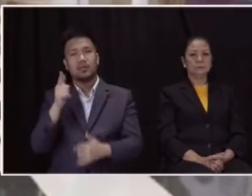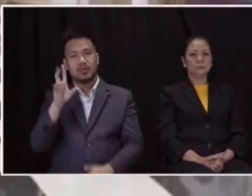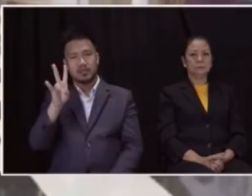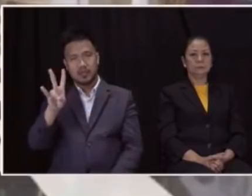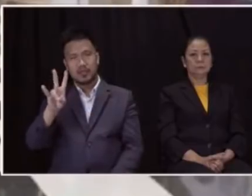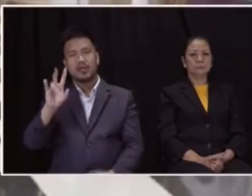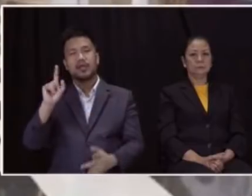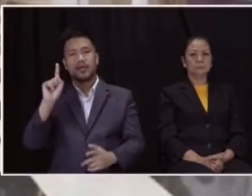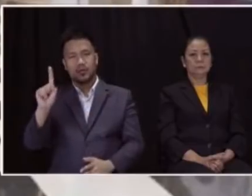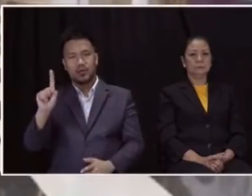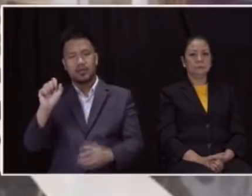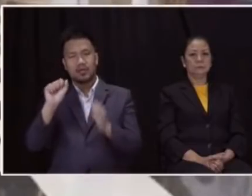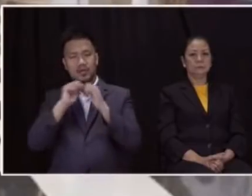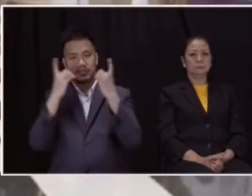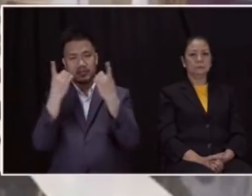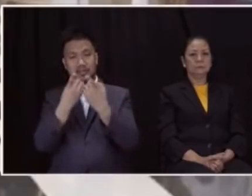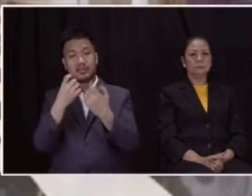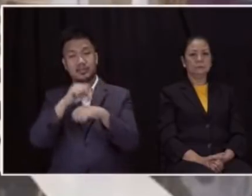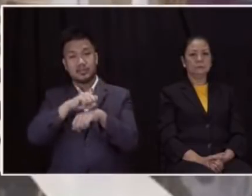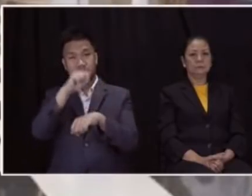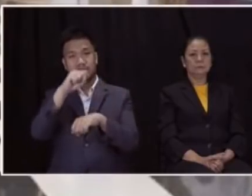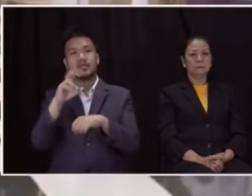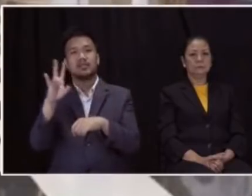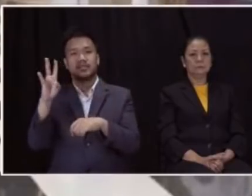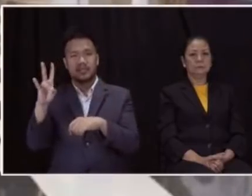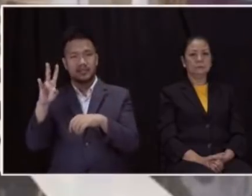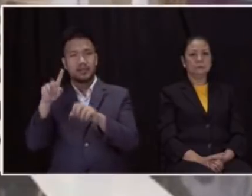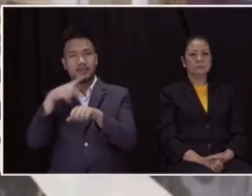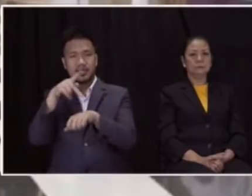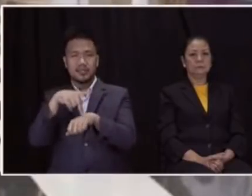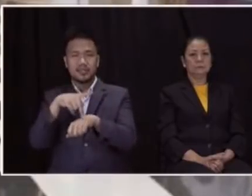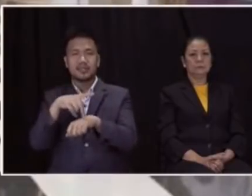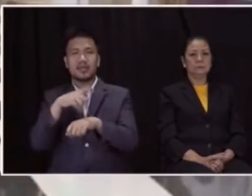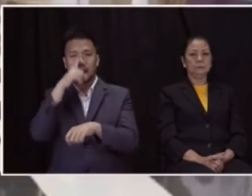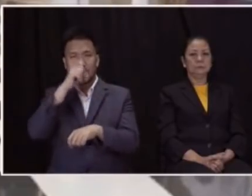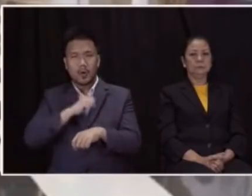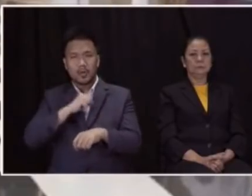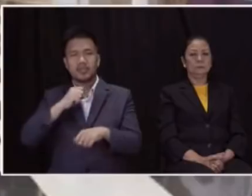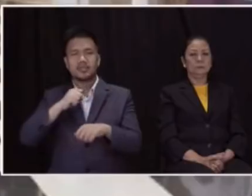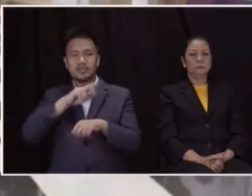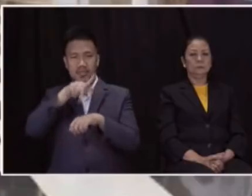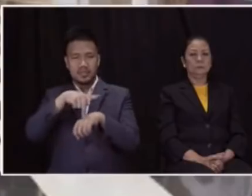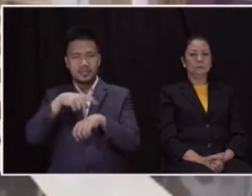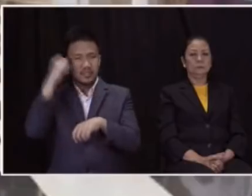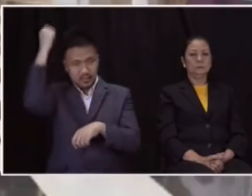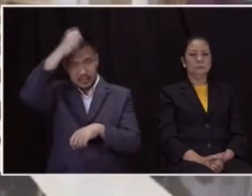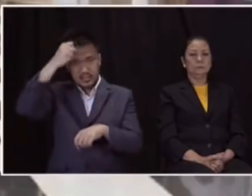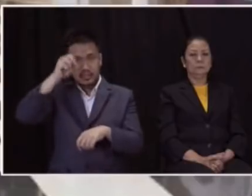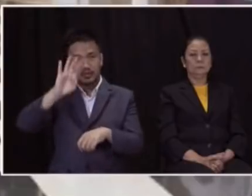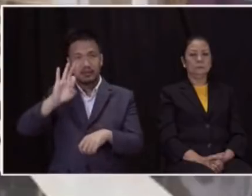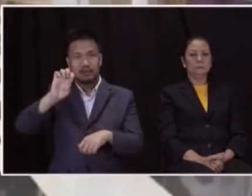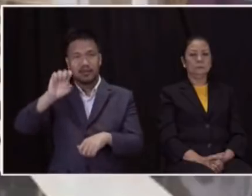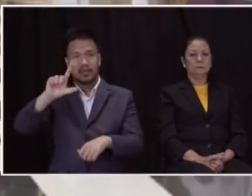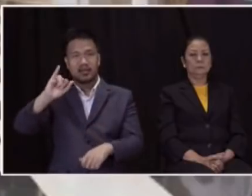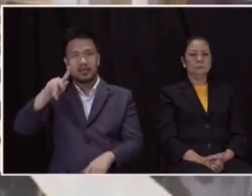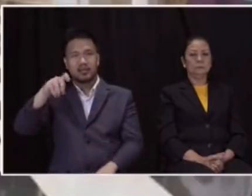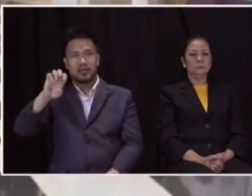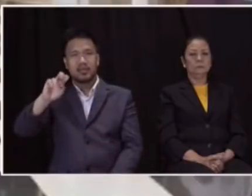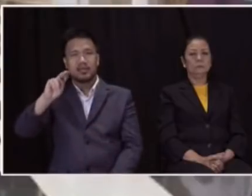1 archdiocesan shrine and 7 parishes, the oldest of which, San Felipe Neri Parish,